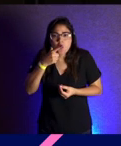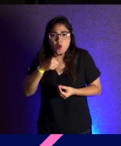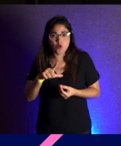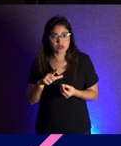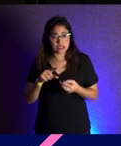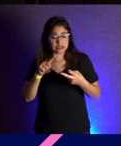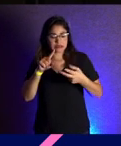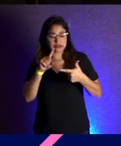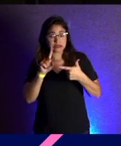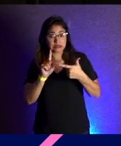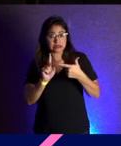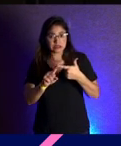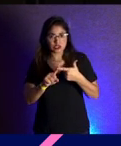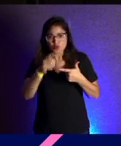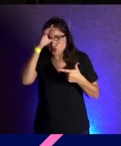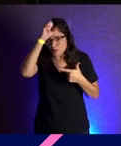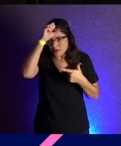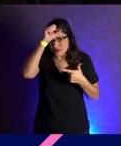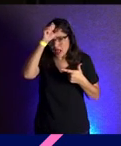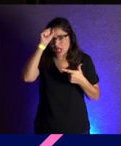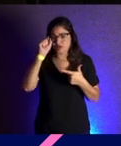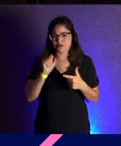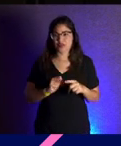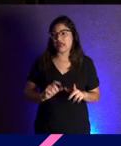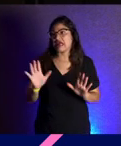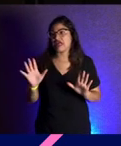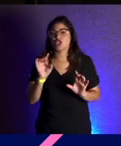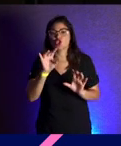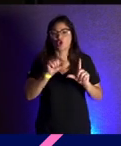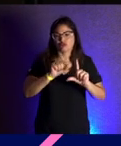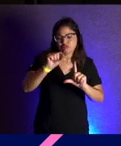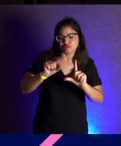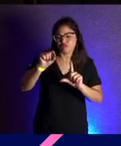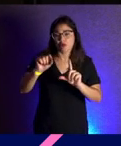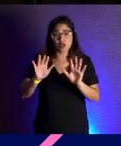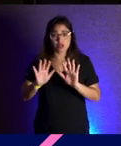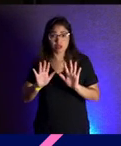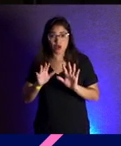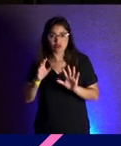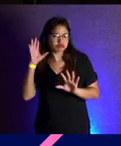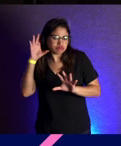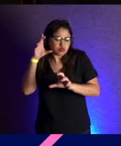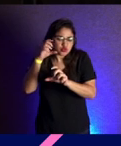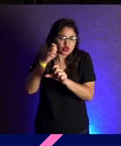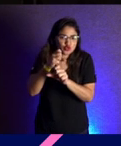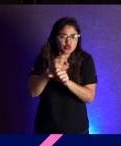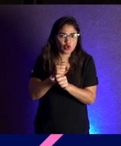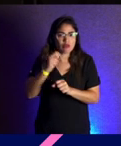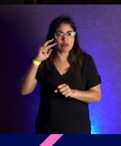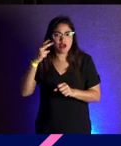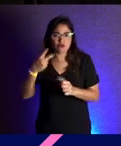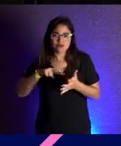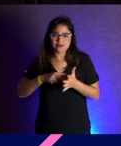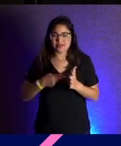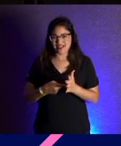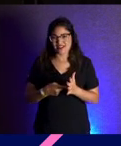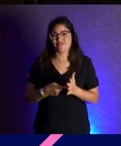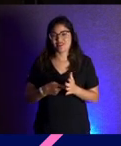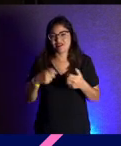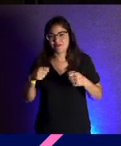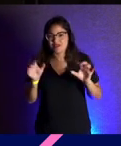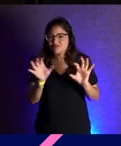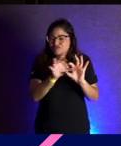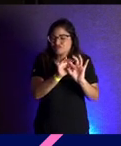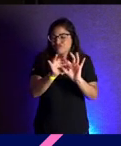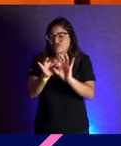a total number, because no one knows what that means. You have to put it in some kind of context, which is often a comparison